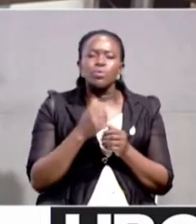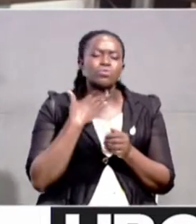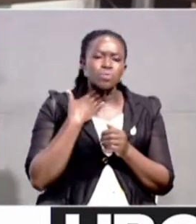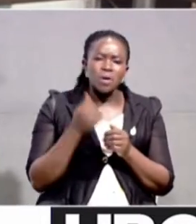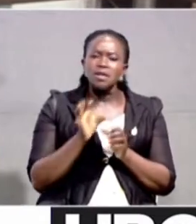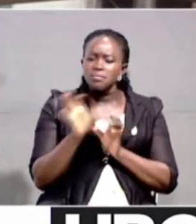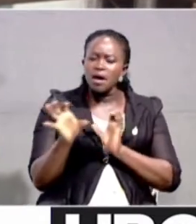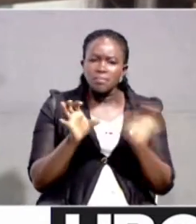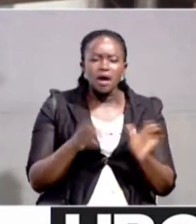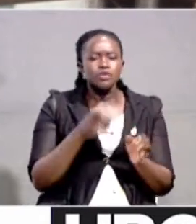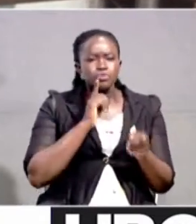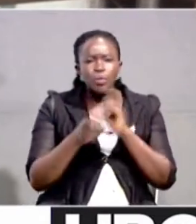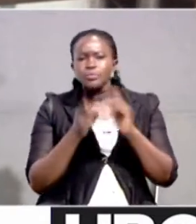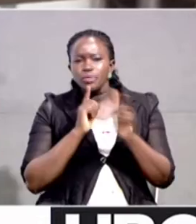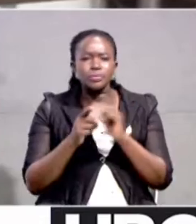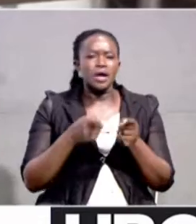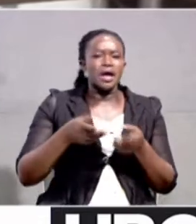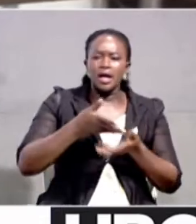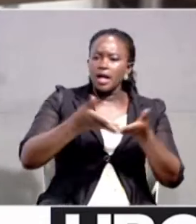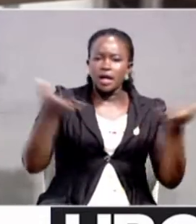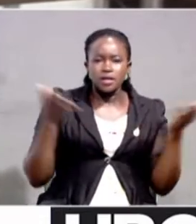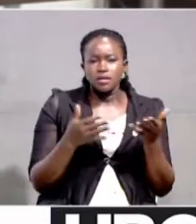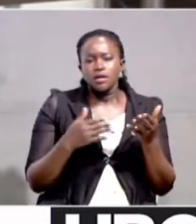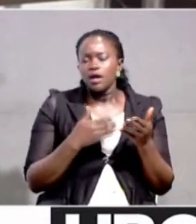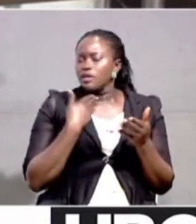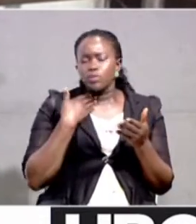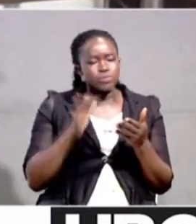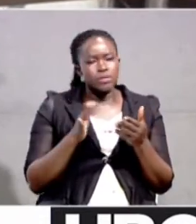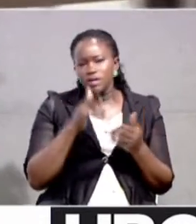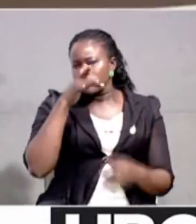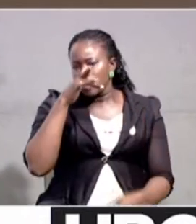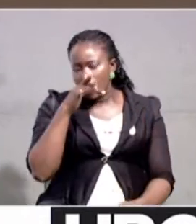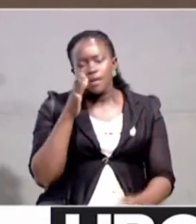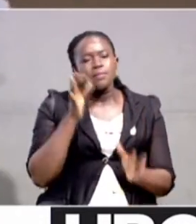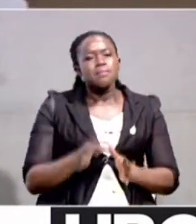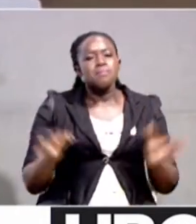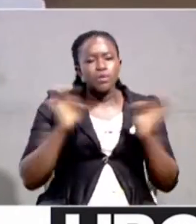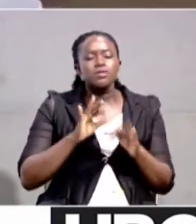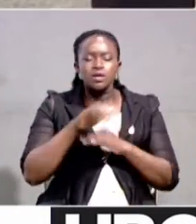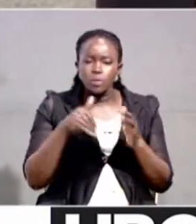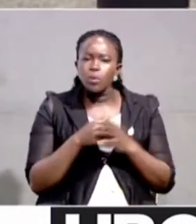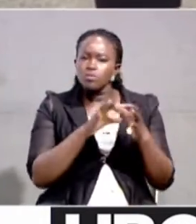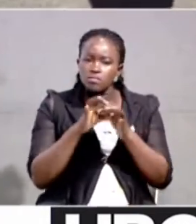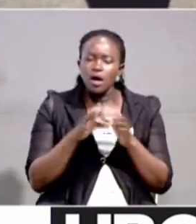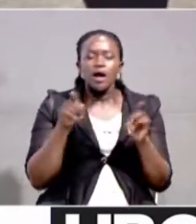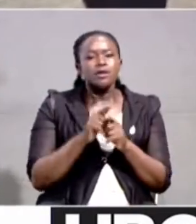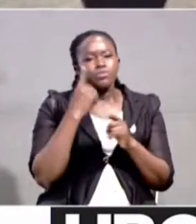sagara busosoze sagara kogera byanjwa njwa sagara tukulimba.